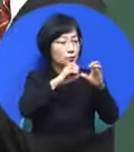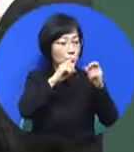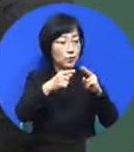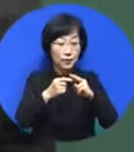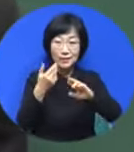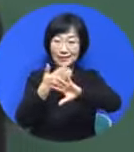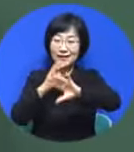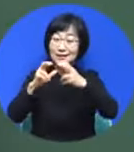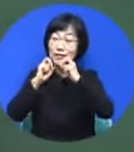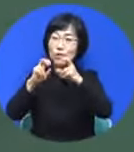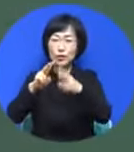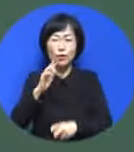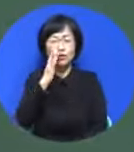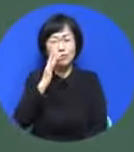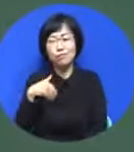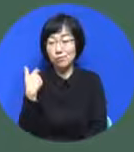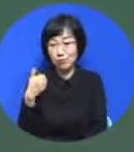missions.